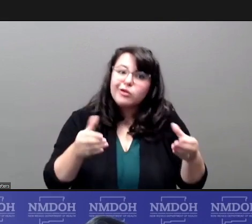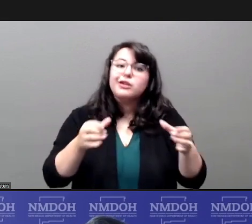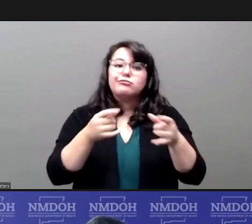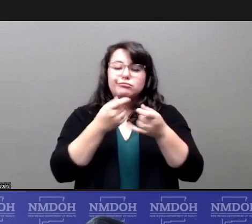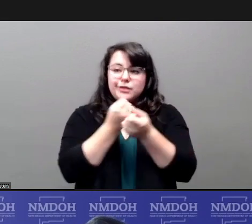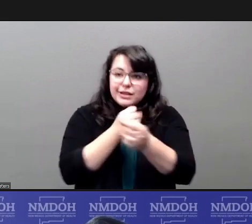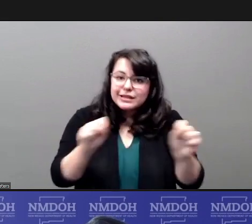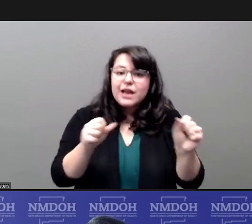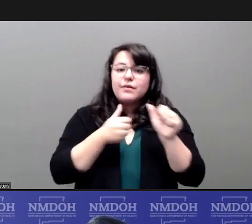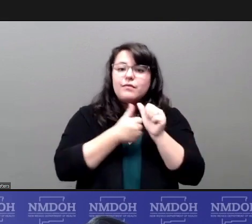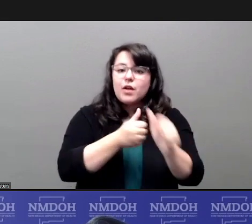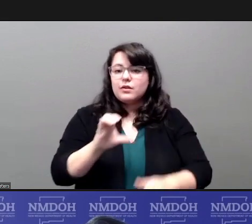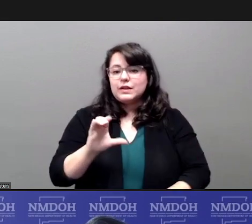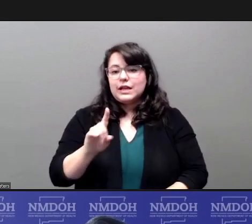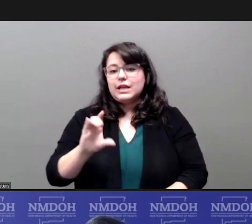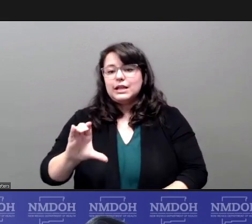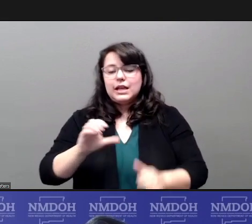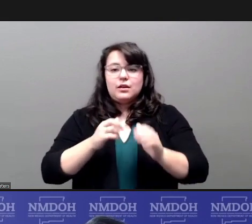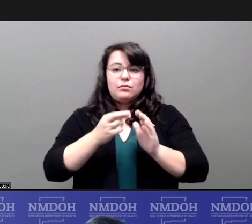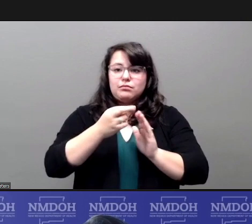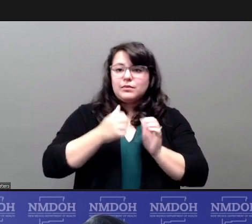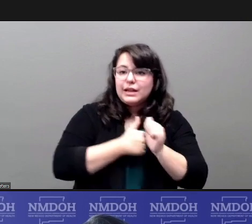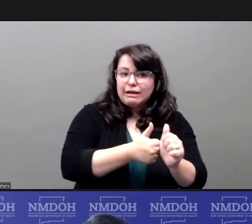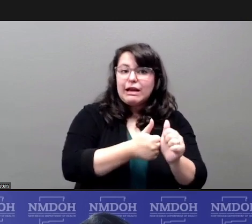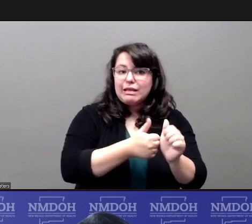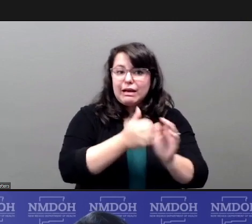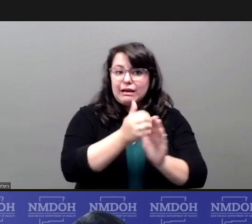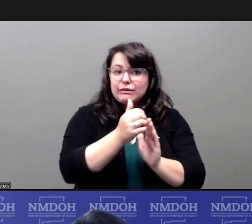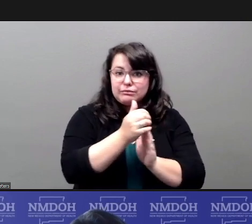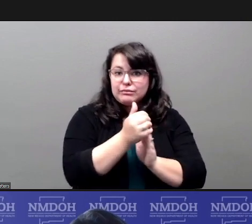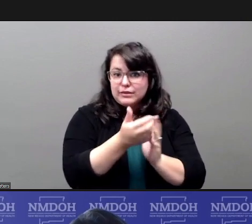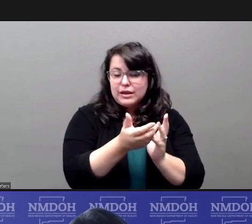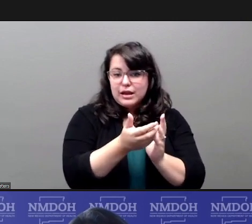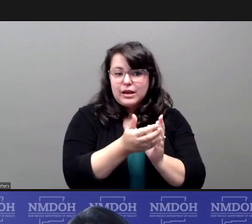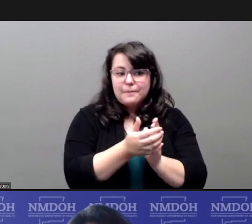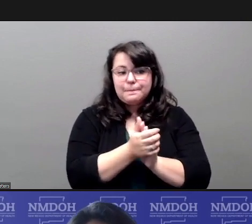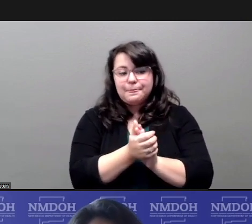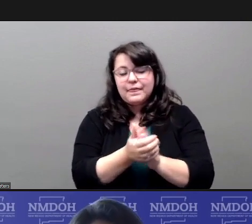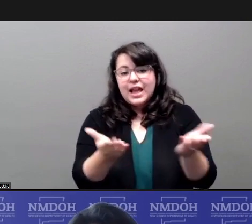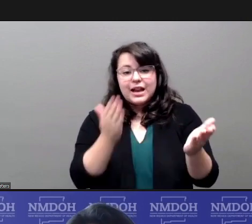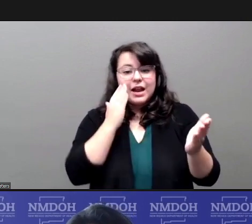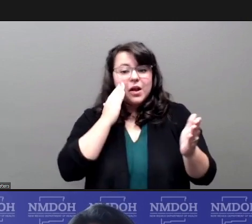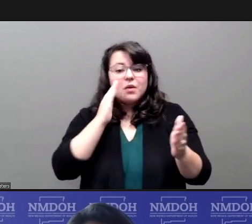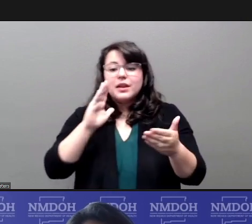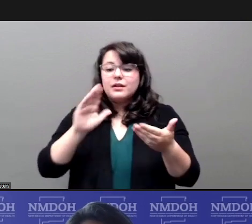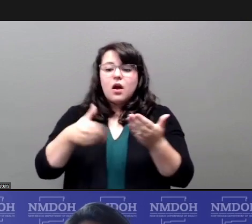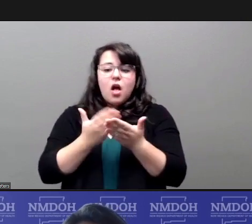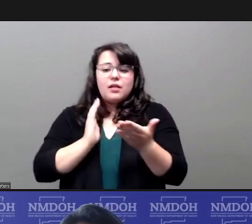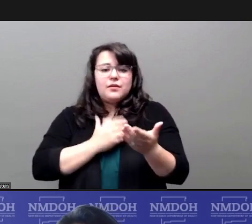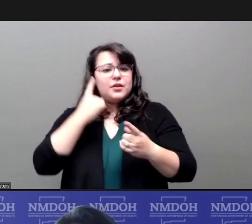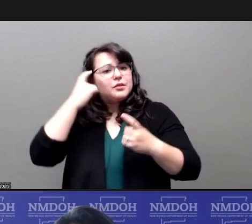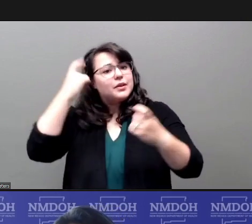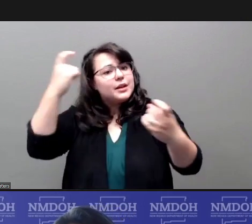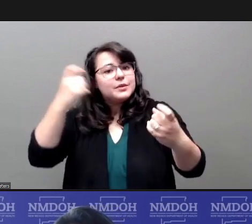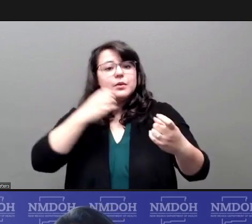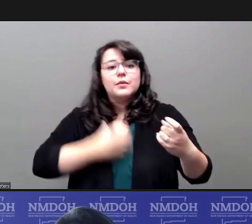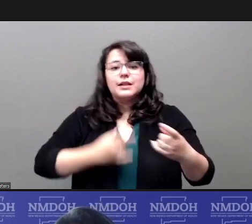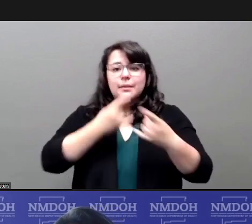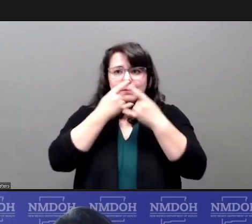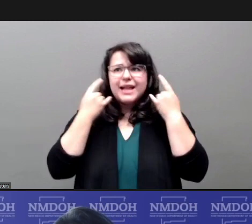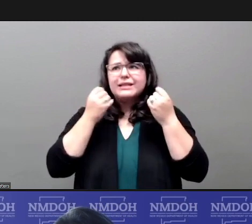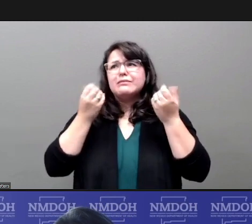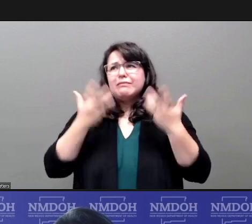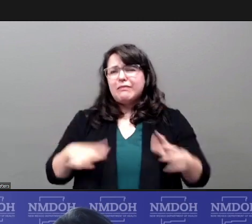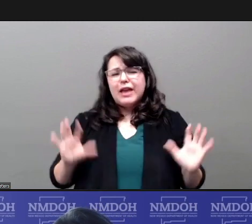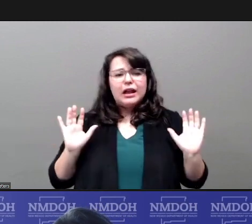and follow those CDC guidelines. And I know that we all kind of in our dreams wish that masking was over, but